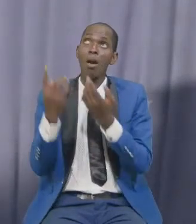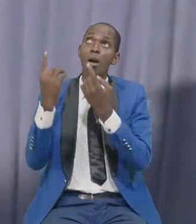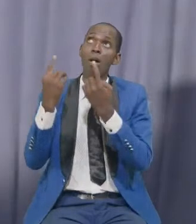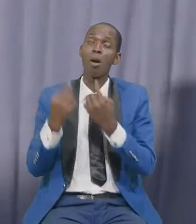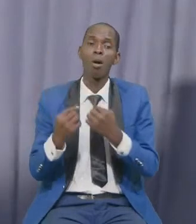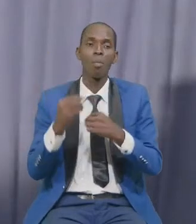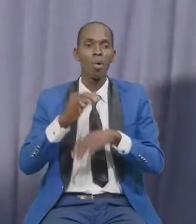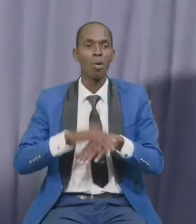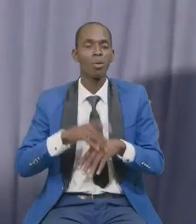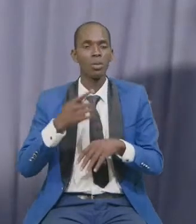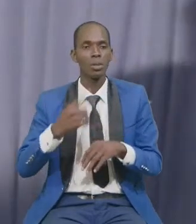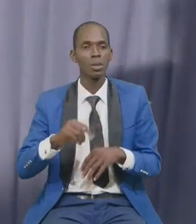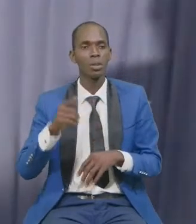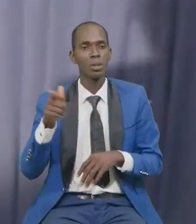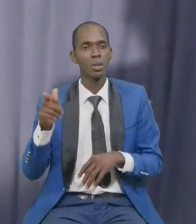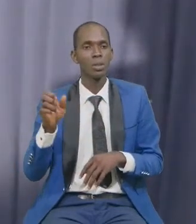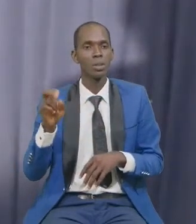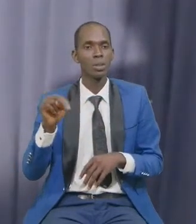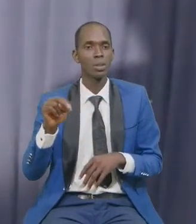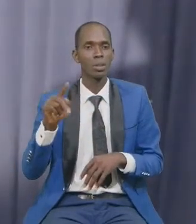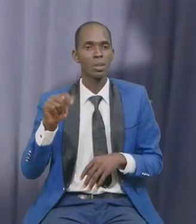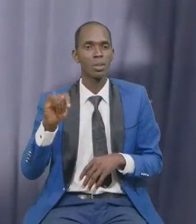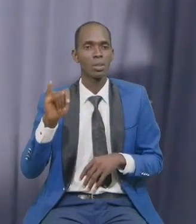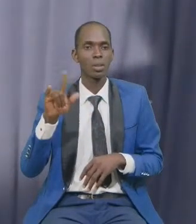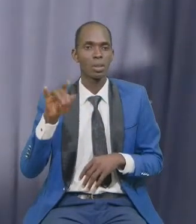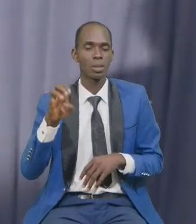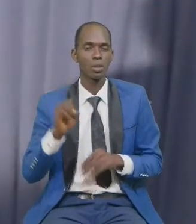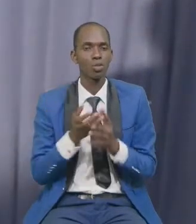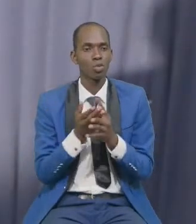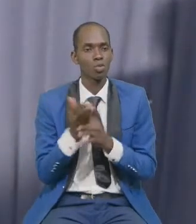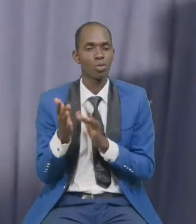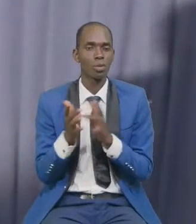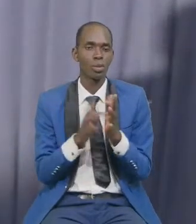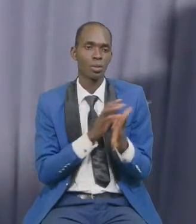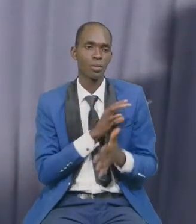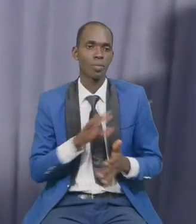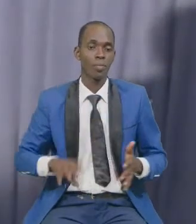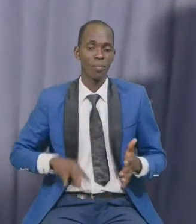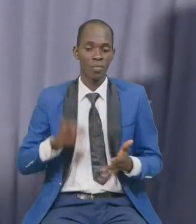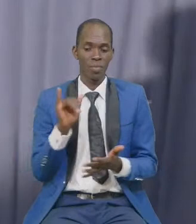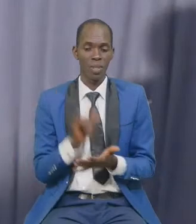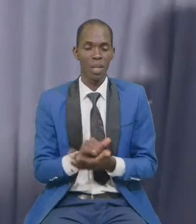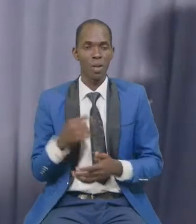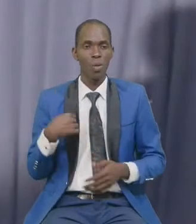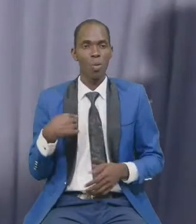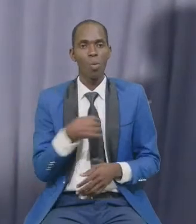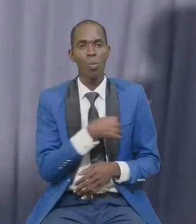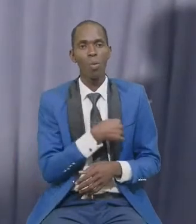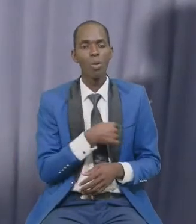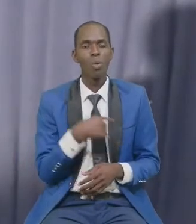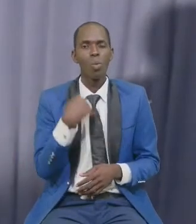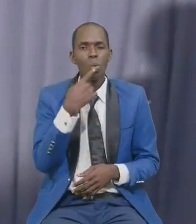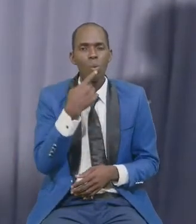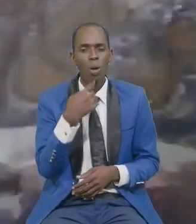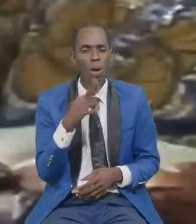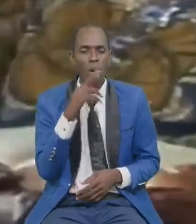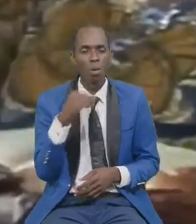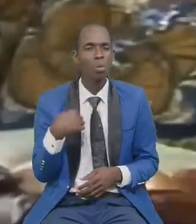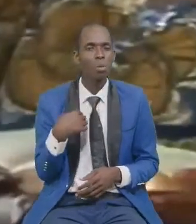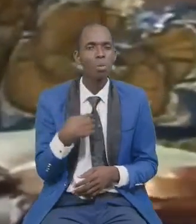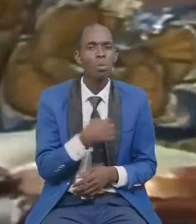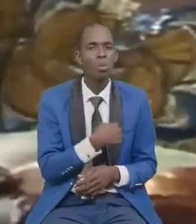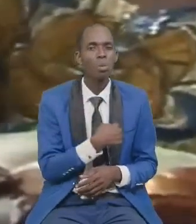the Gentiles through Jesus Christ. That we, who are the people? That